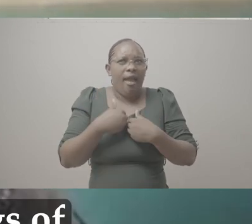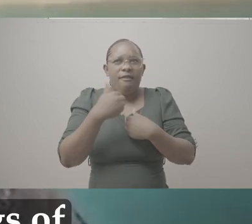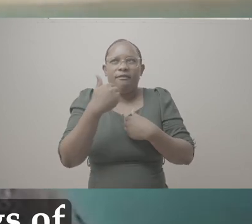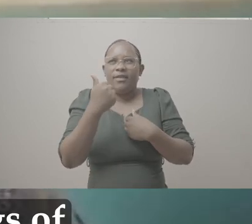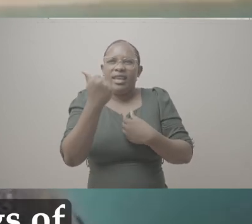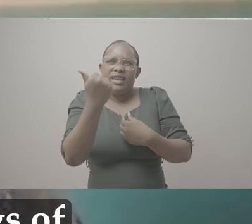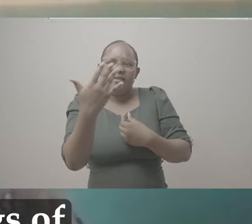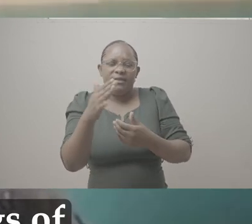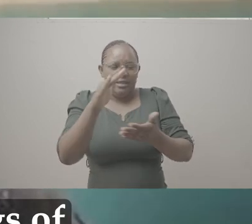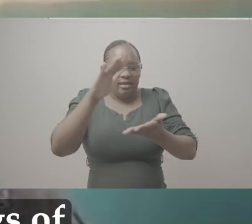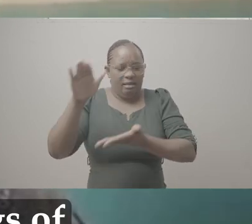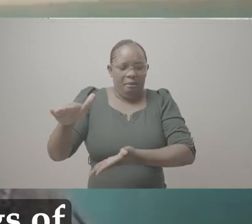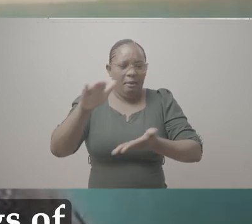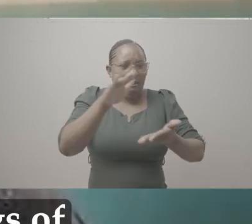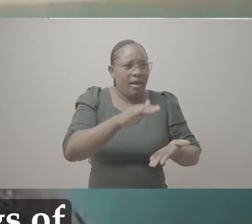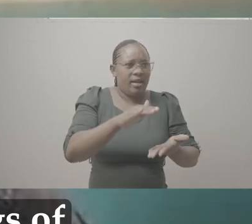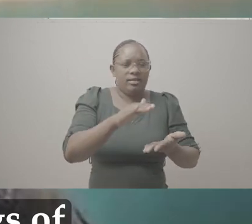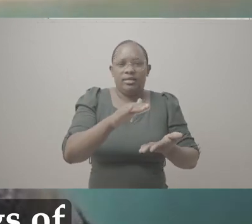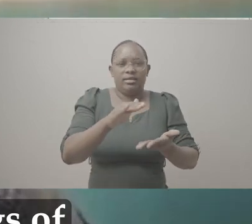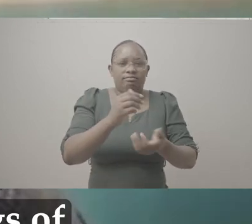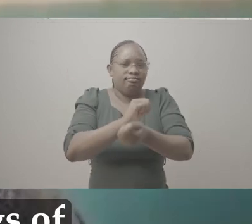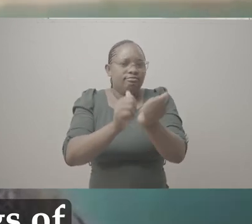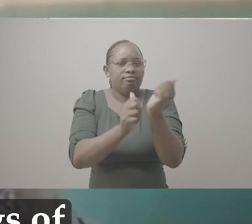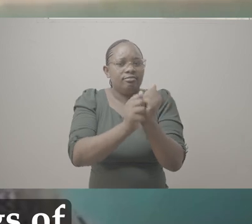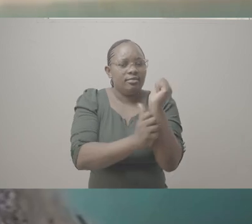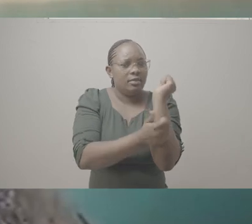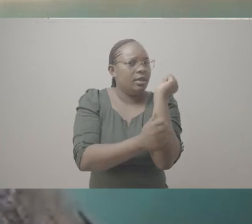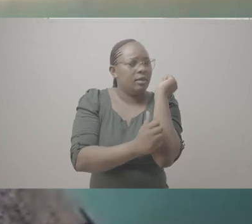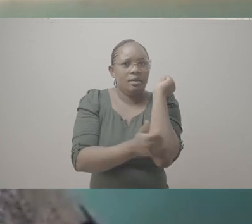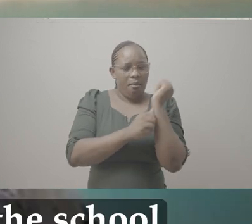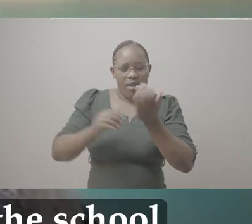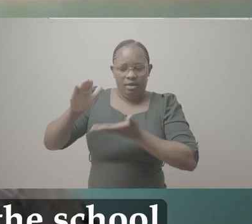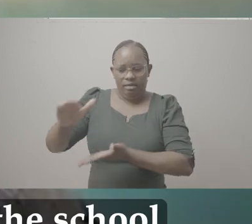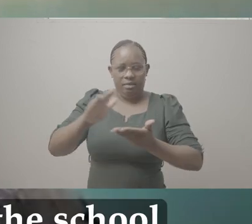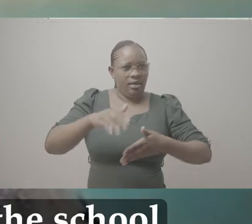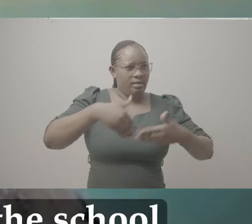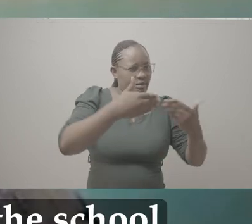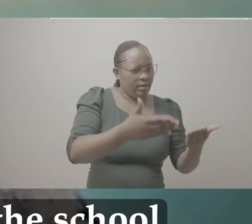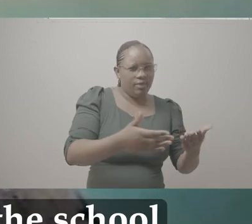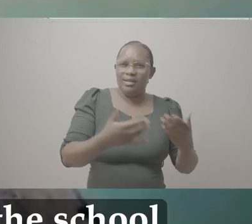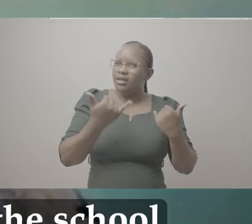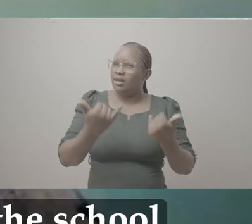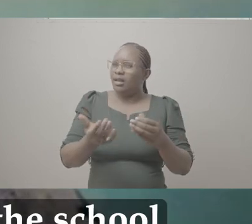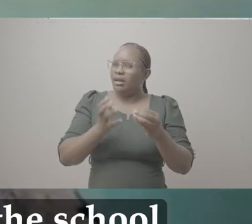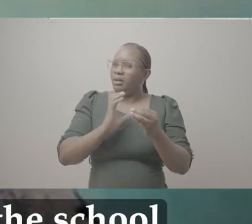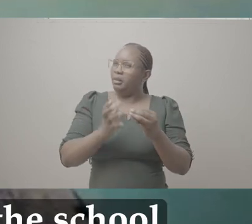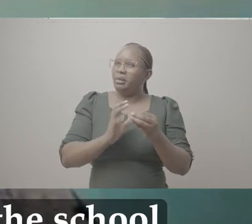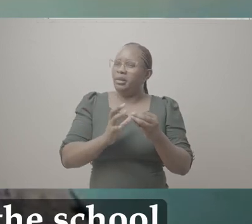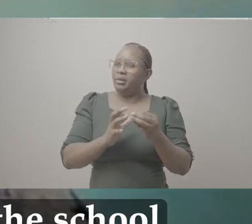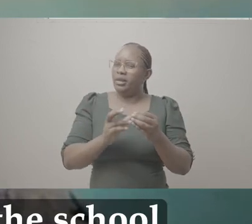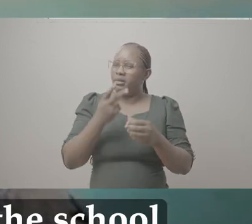supplies and they have a shop for 15 by 50 kgs of maize. In the actual sense, this